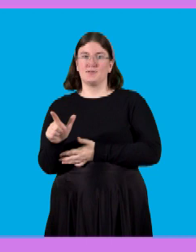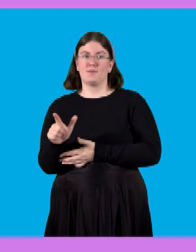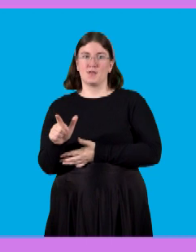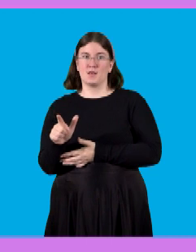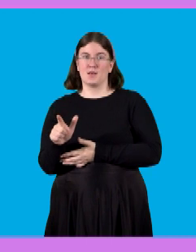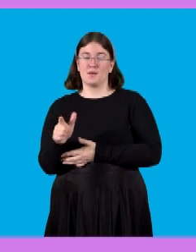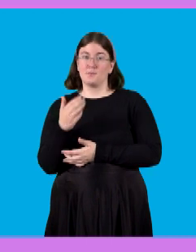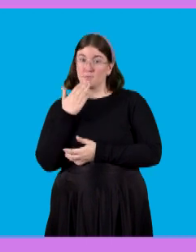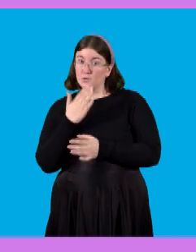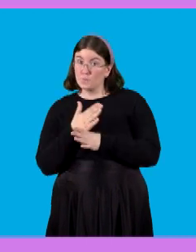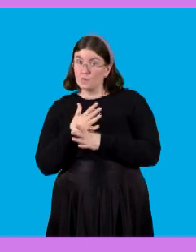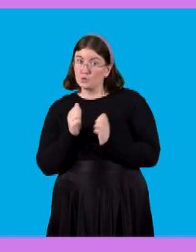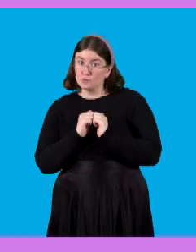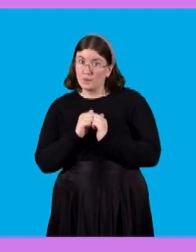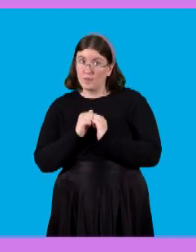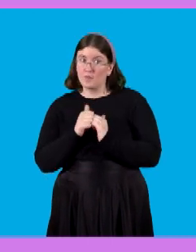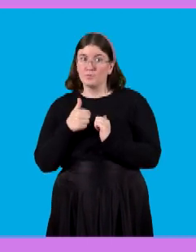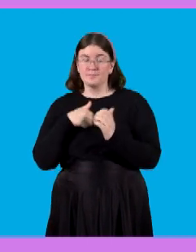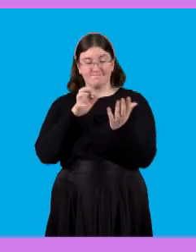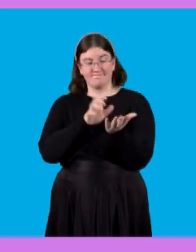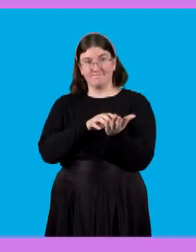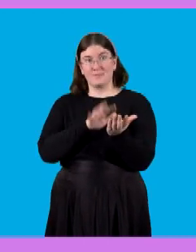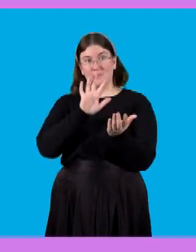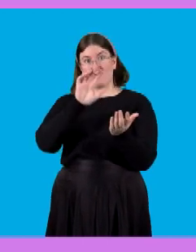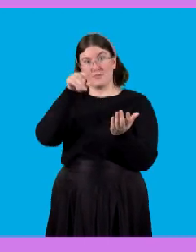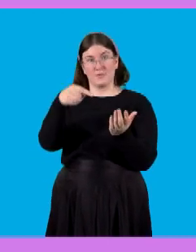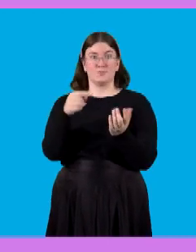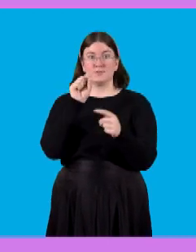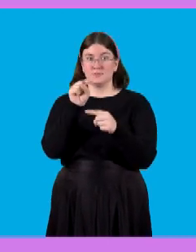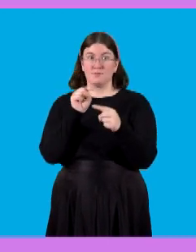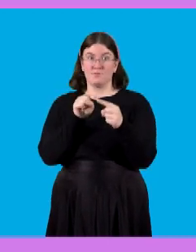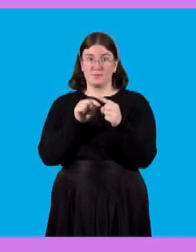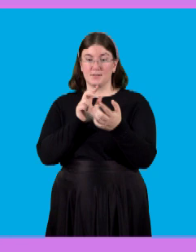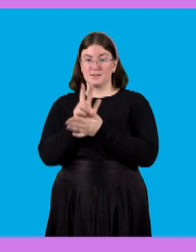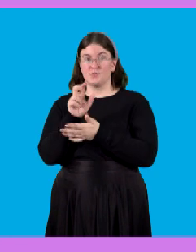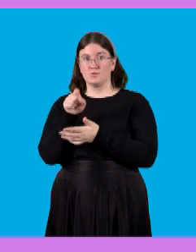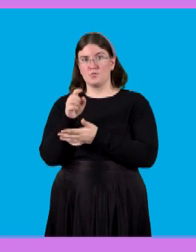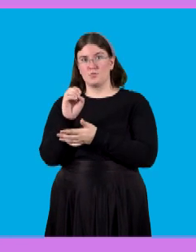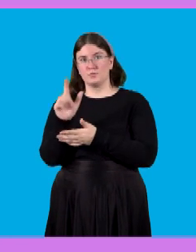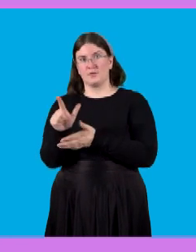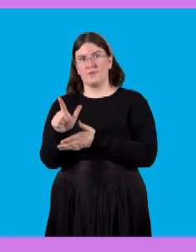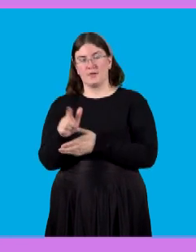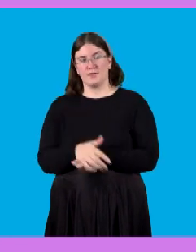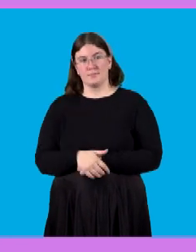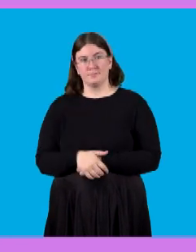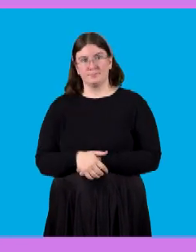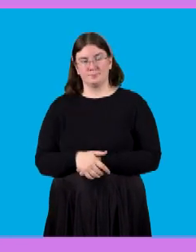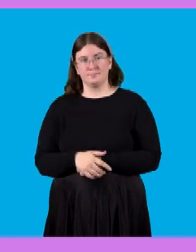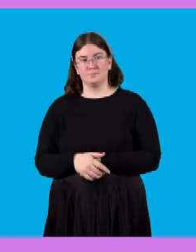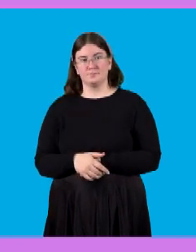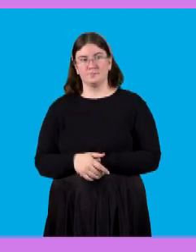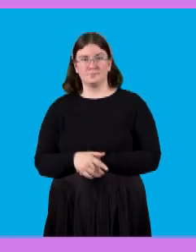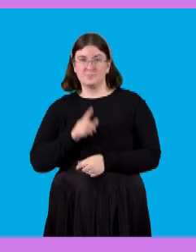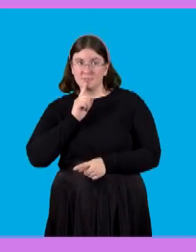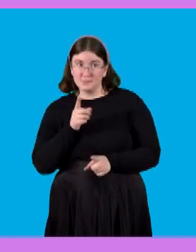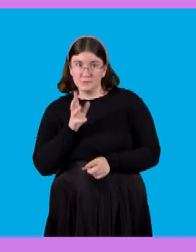cents. So please work with me. We type in 5,000 divided by 1807. So that